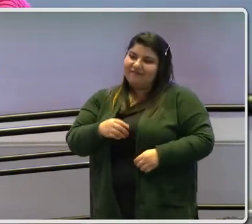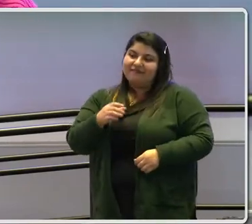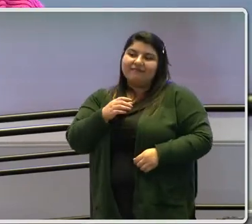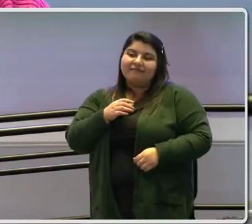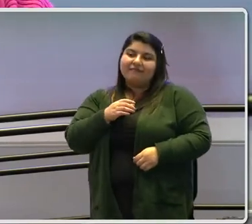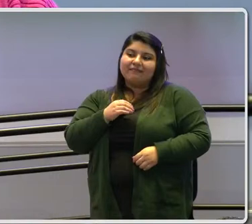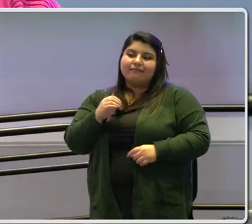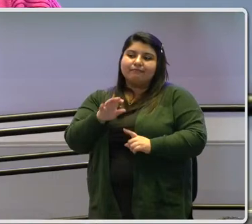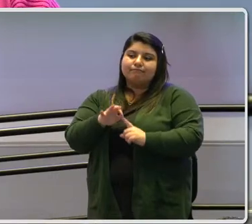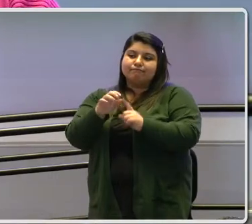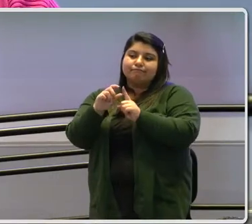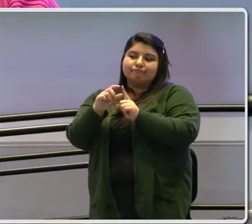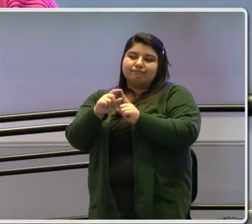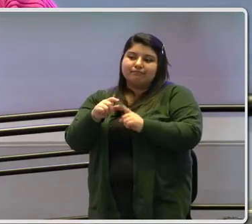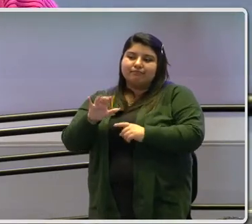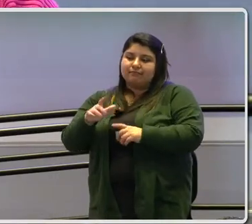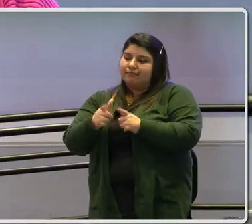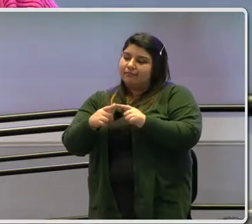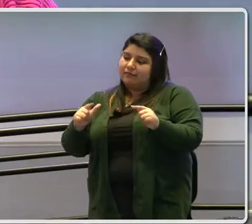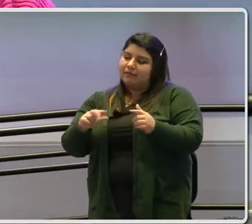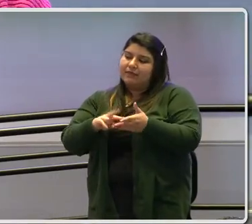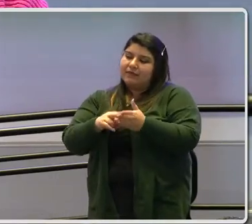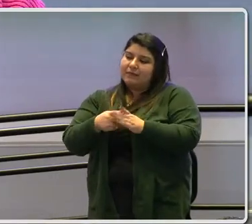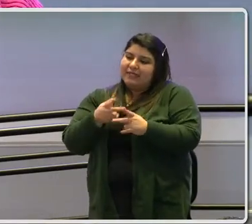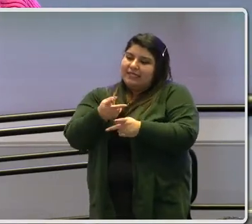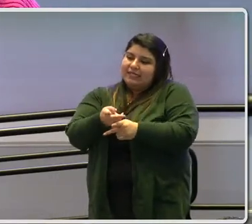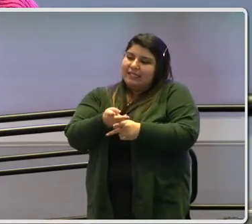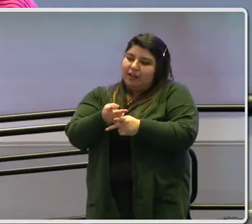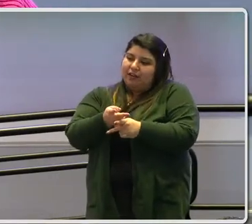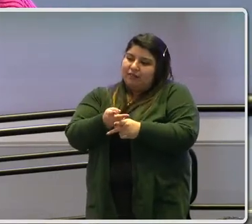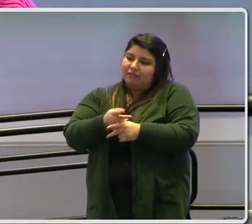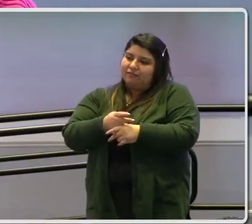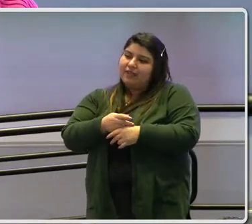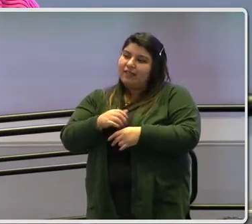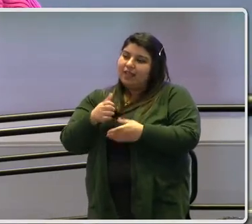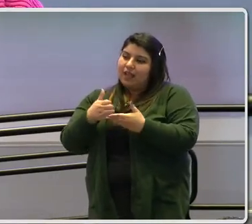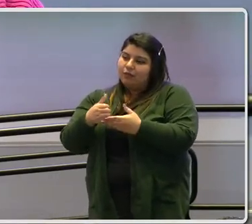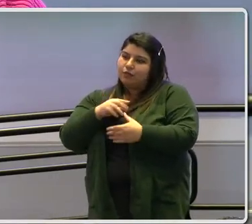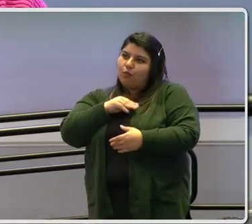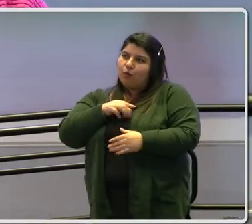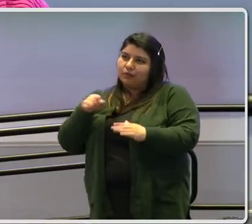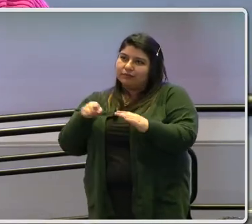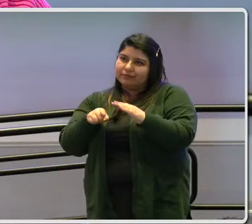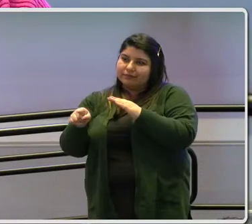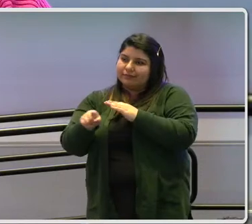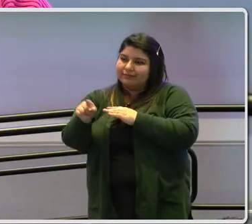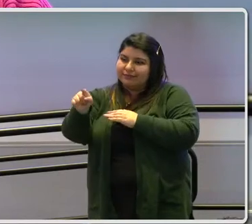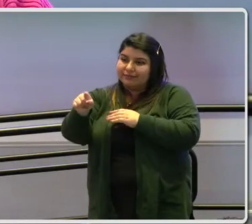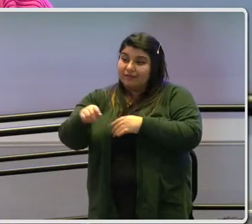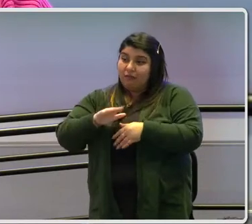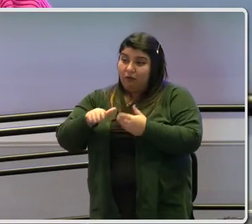magpamalasakit, referring to care, serve as her moral compass. These cultural values provide context